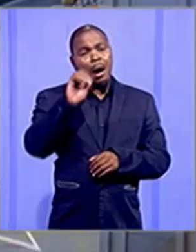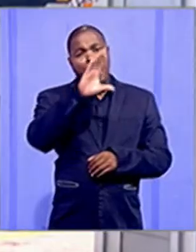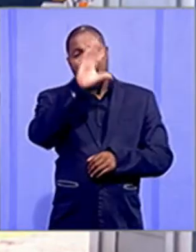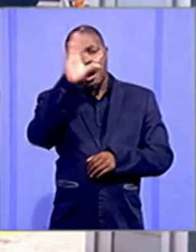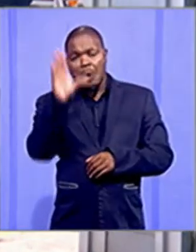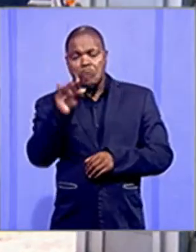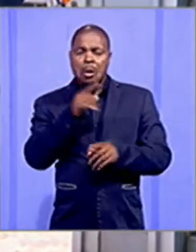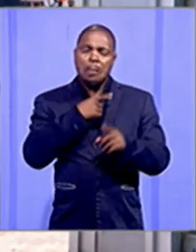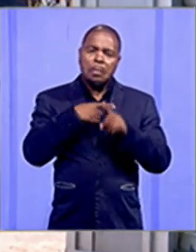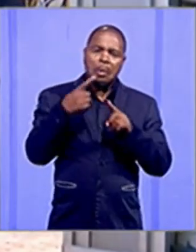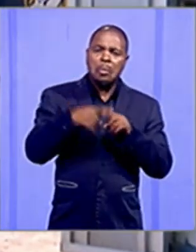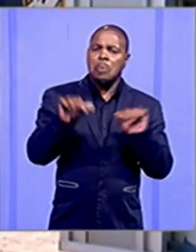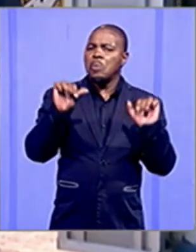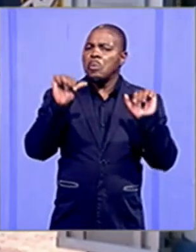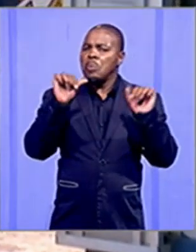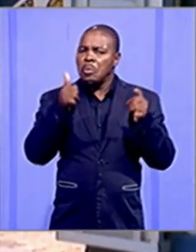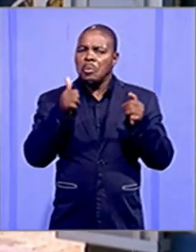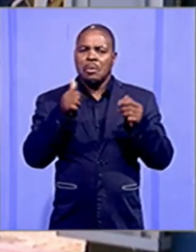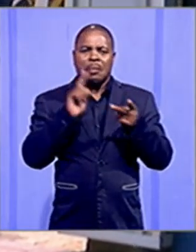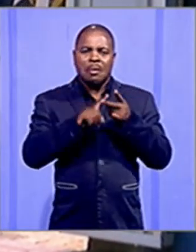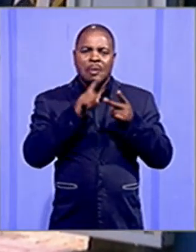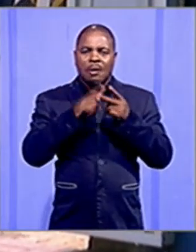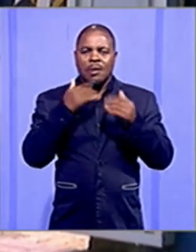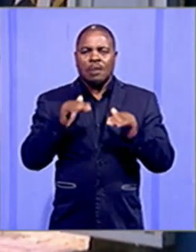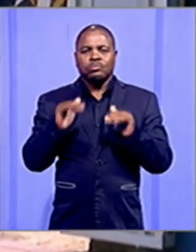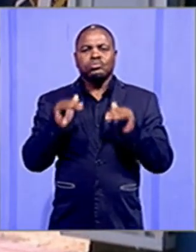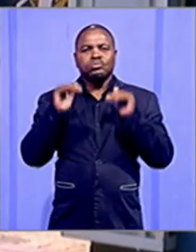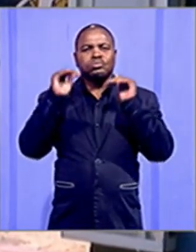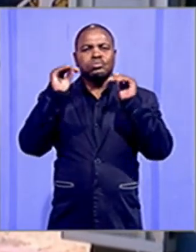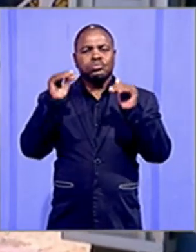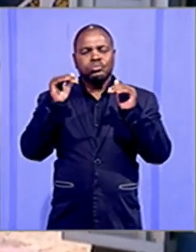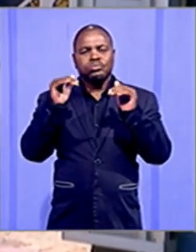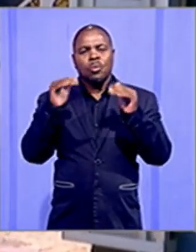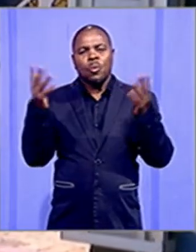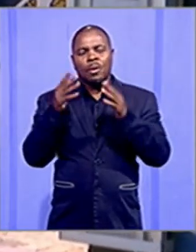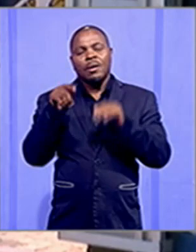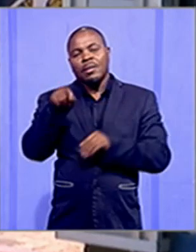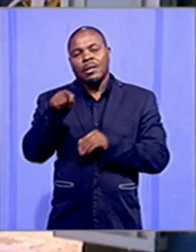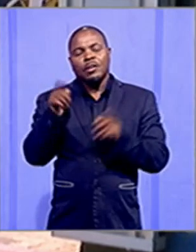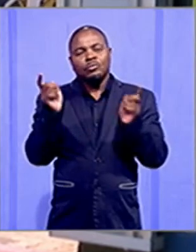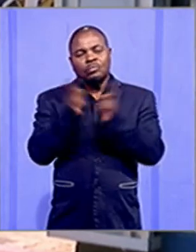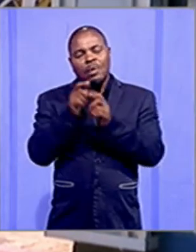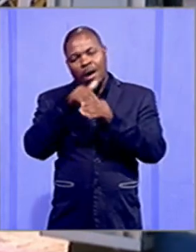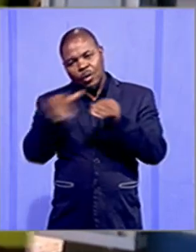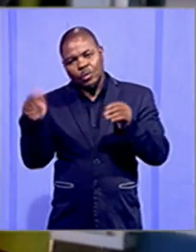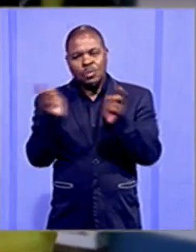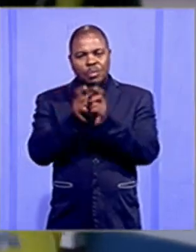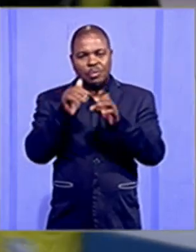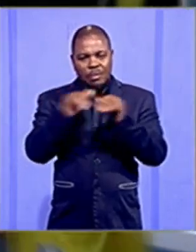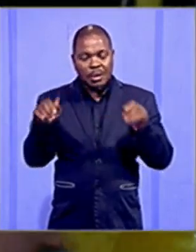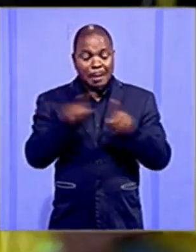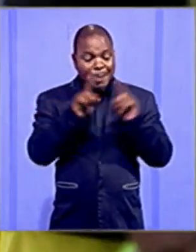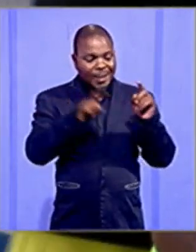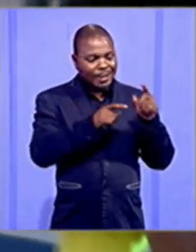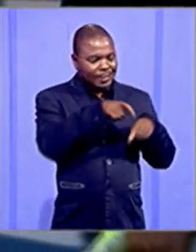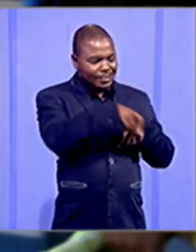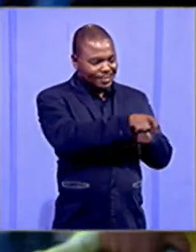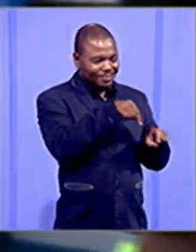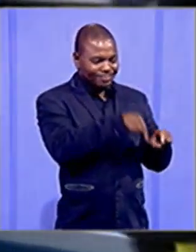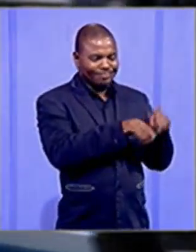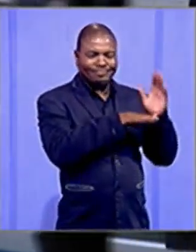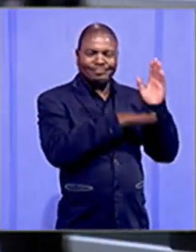e le e kgatlhisang ebile e ba kgontshitse go fitlhela kwa legato la mantshano mo thonamenteng eno, tiragatso ya sone mo leagueng ga e